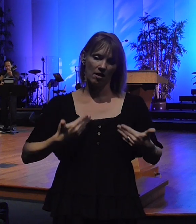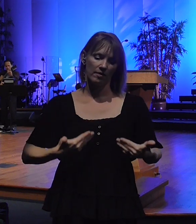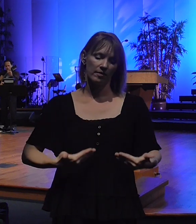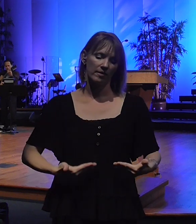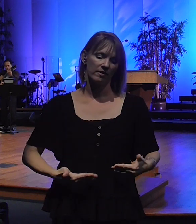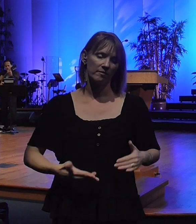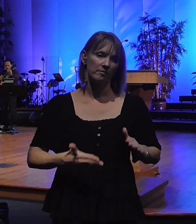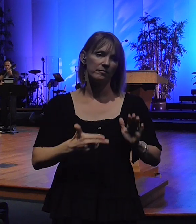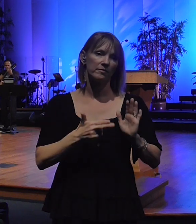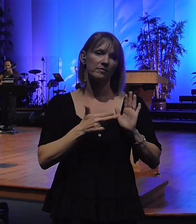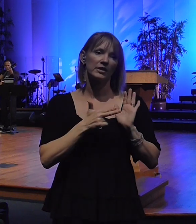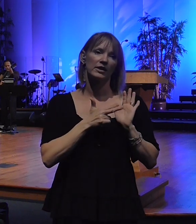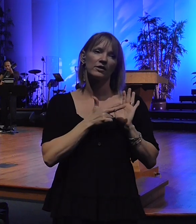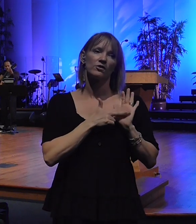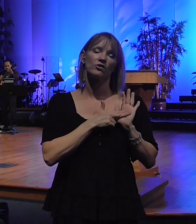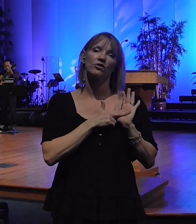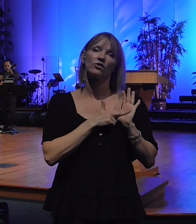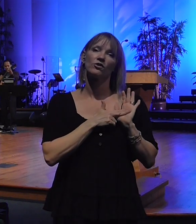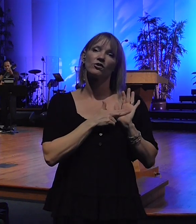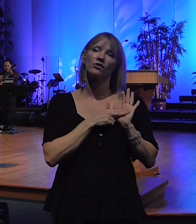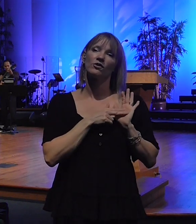on the picture.